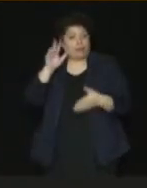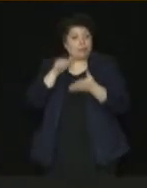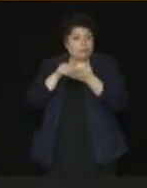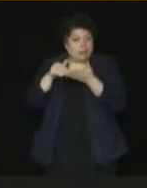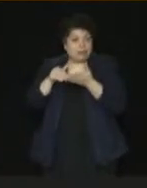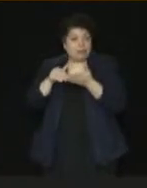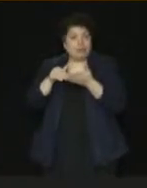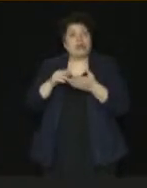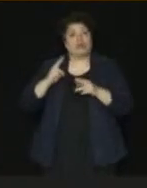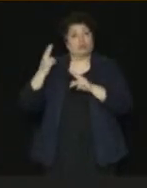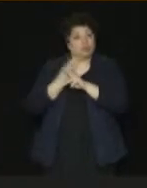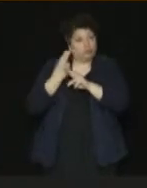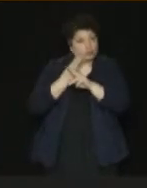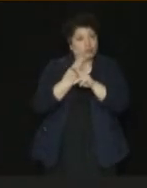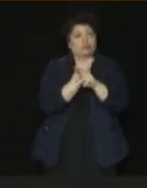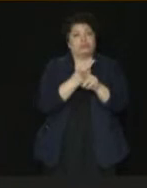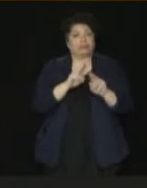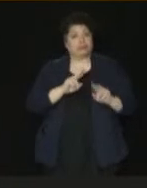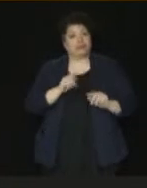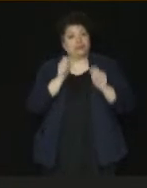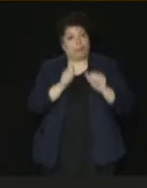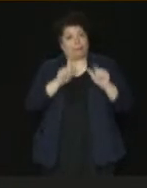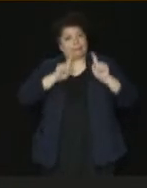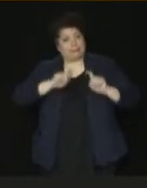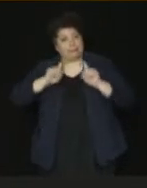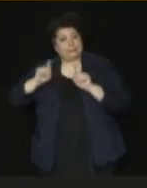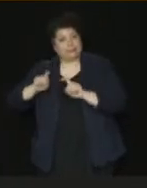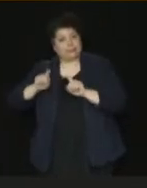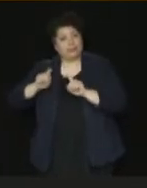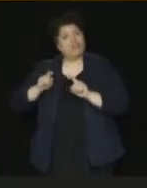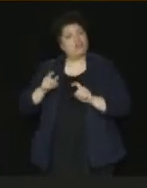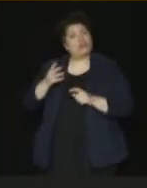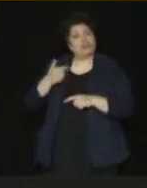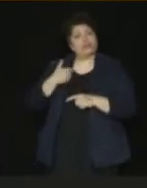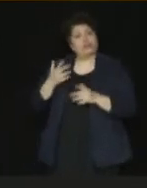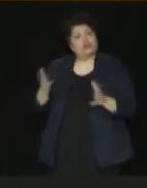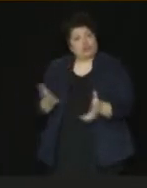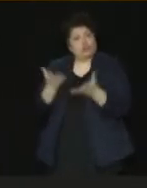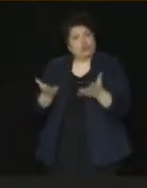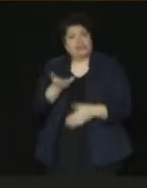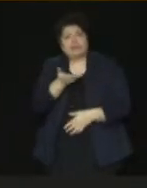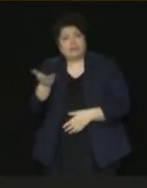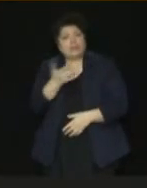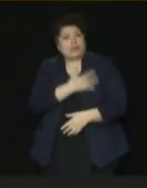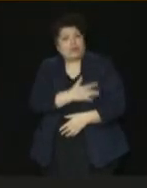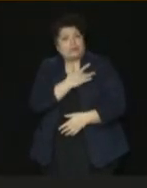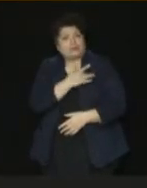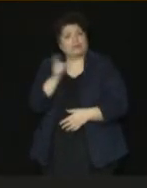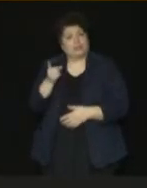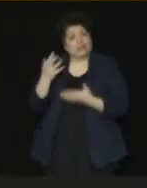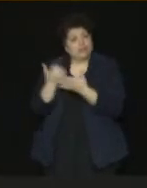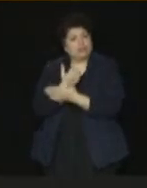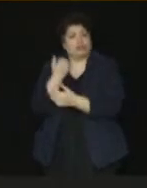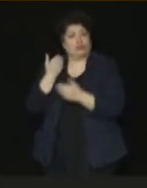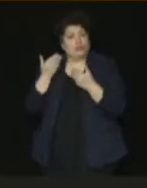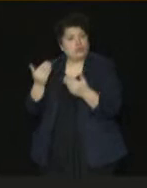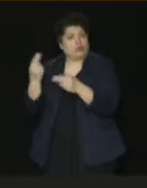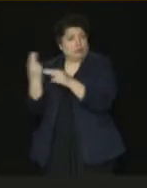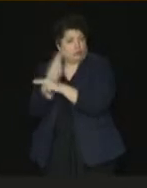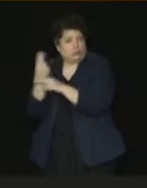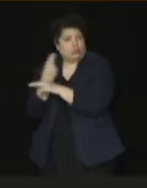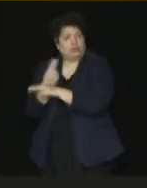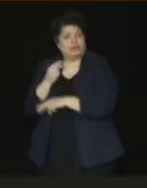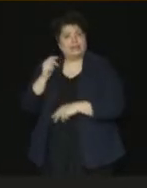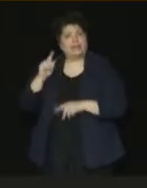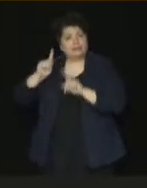them have been used. I therefore encourage the provinces to continue to make good use of them. These tests